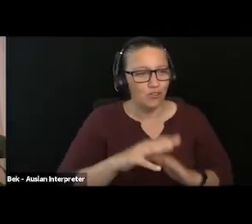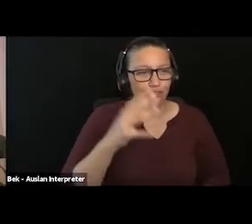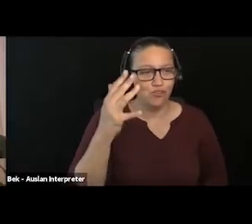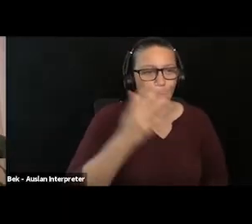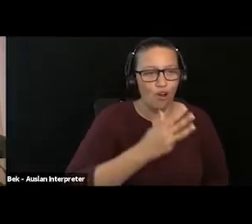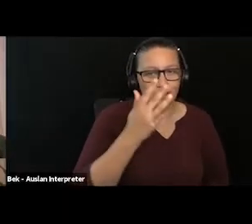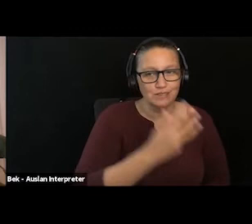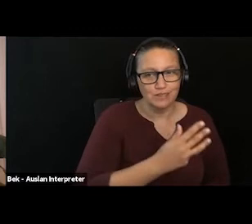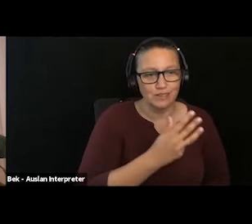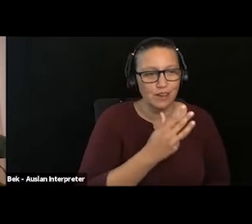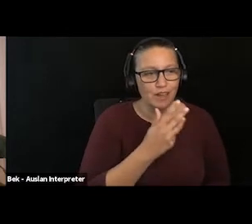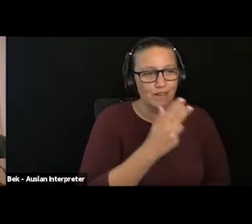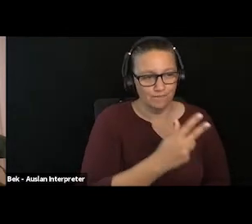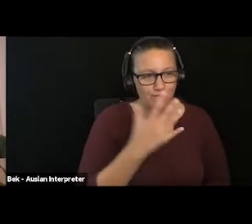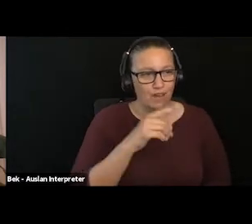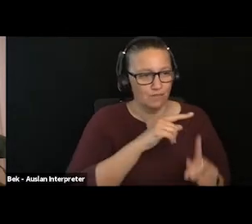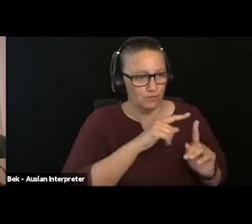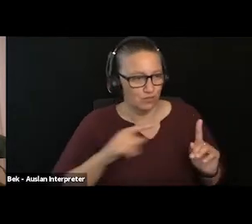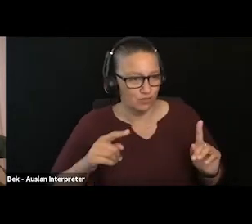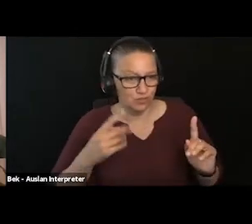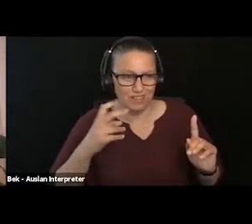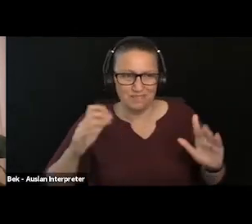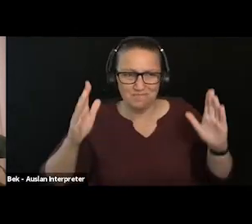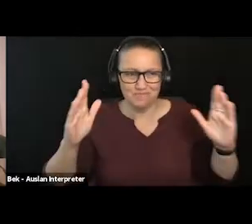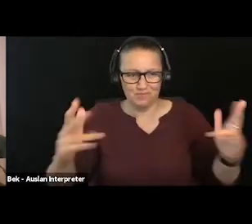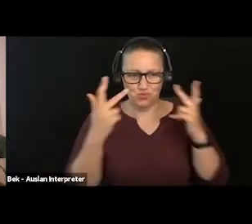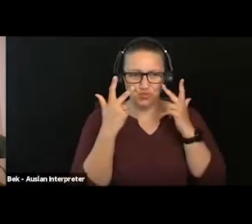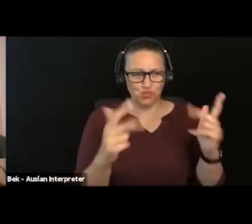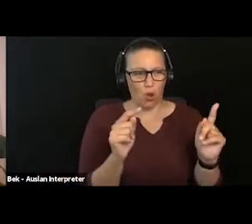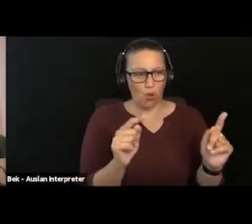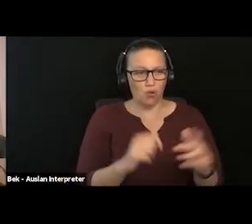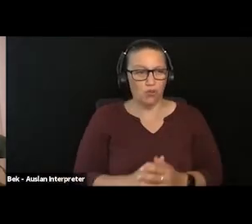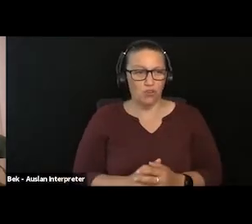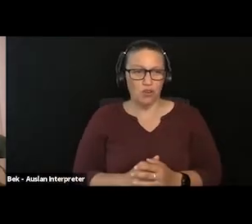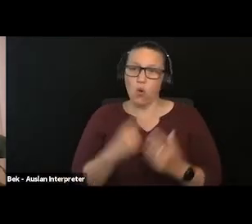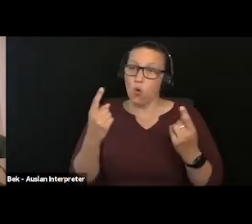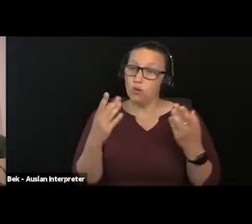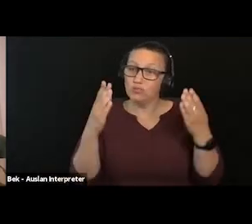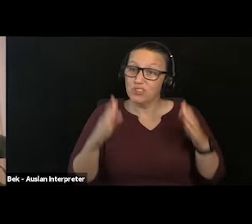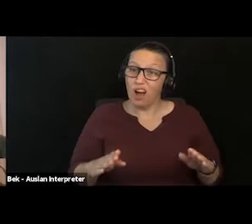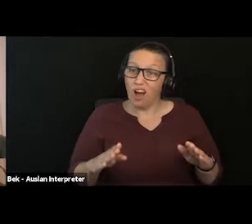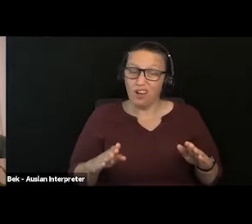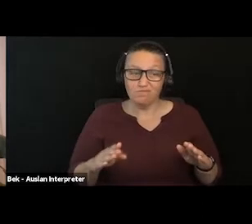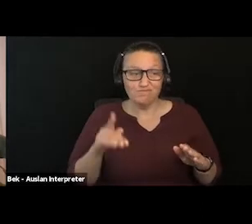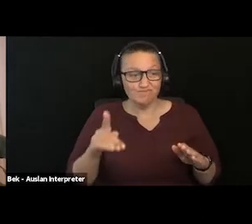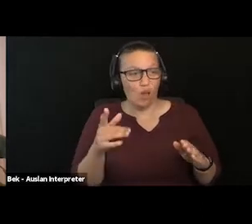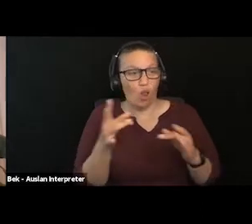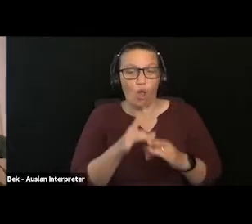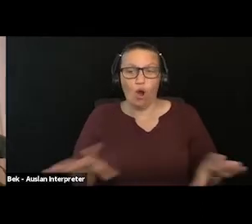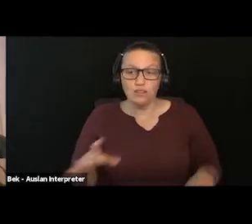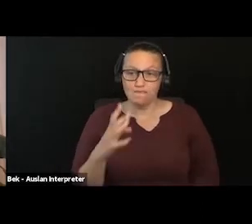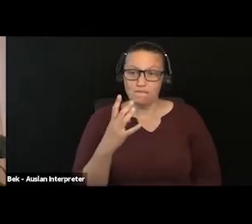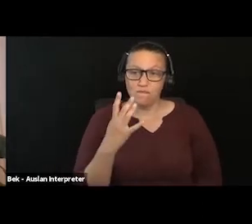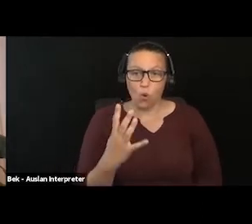I've shown in the figure here from some earlier work, on average, people who died lost 43 potential years